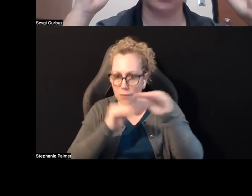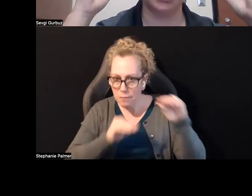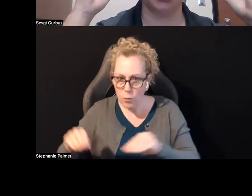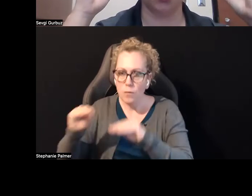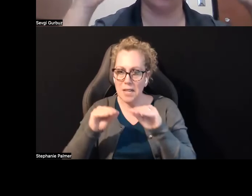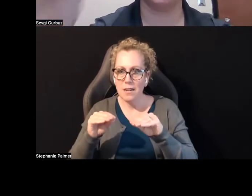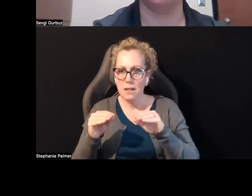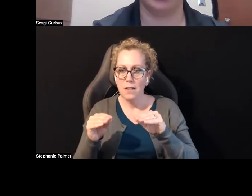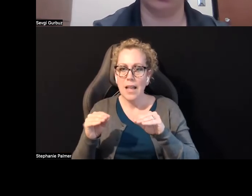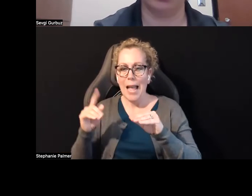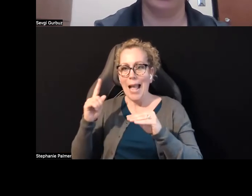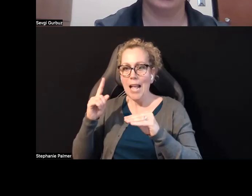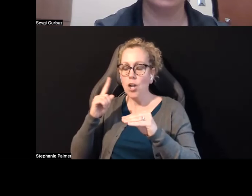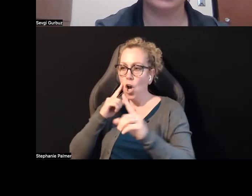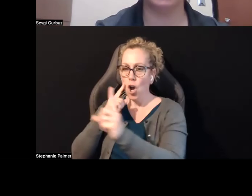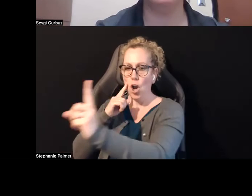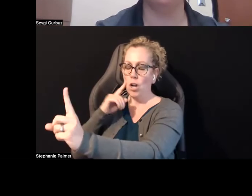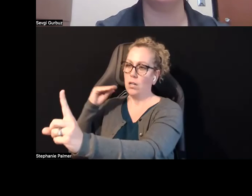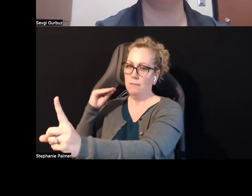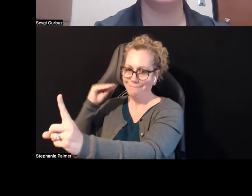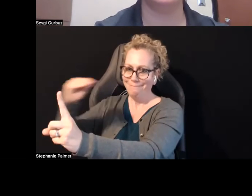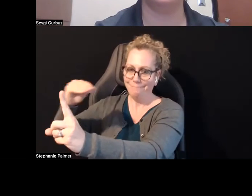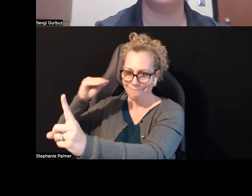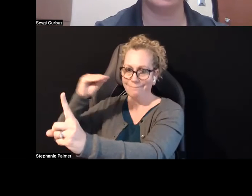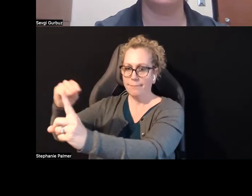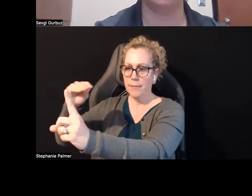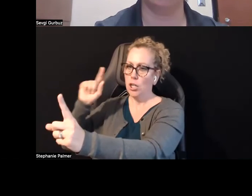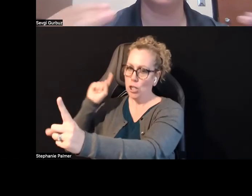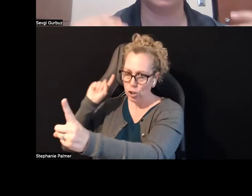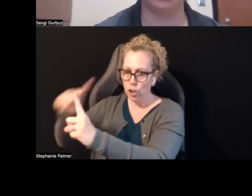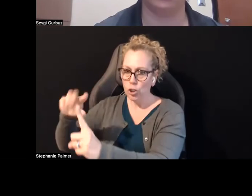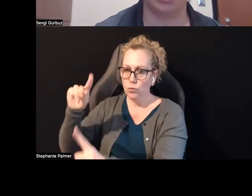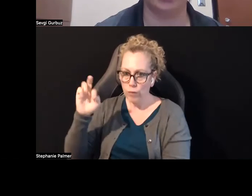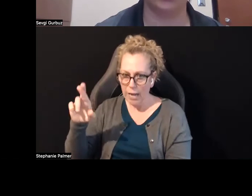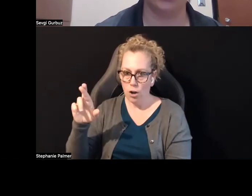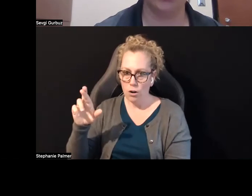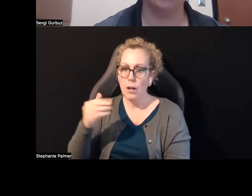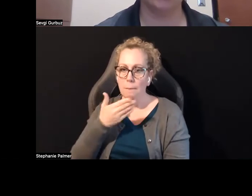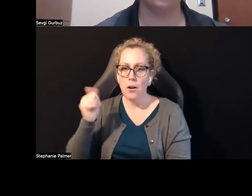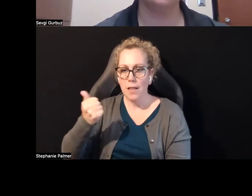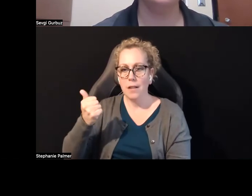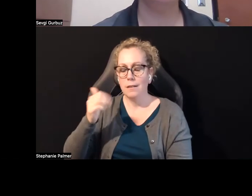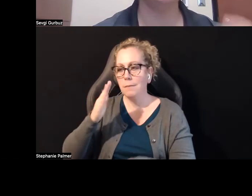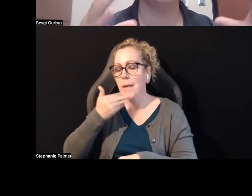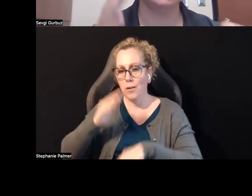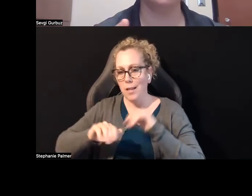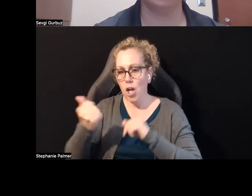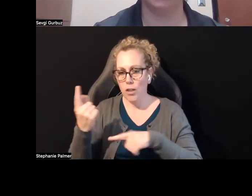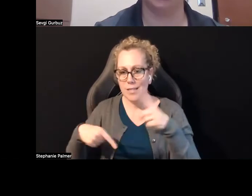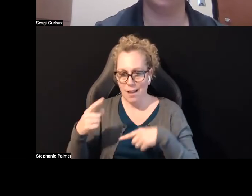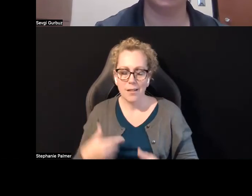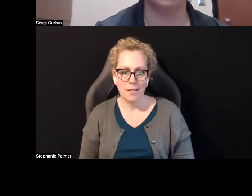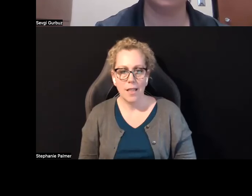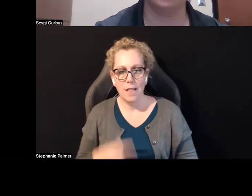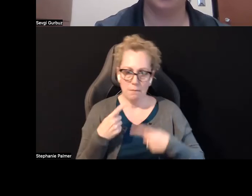especially are directed towards the radar, tend to be more easily identified than other types of signs. So these are